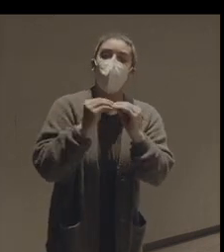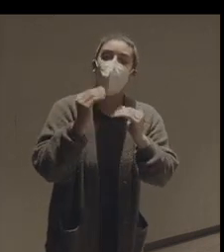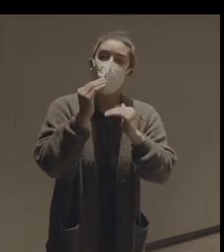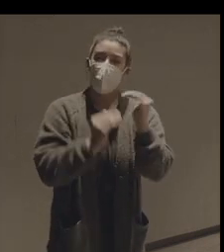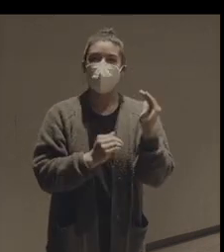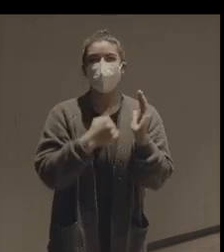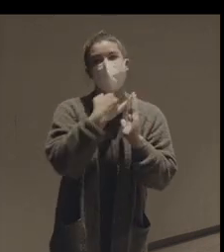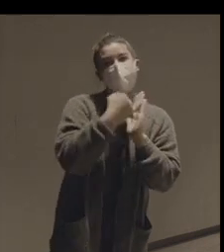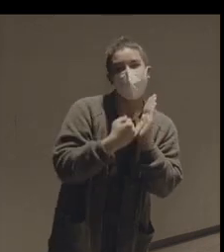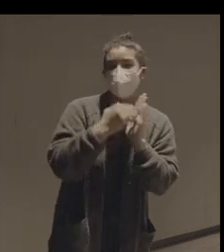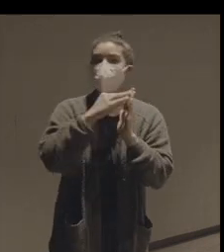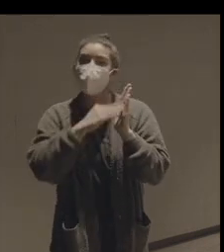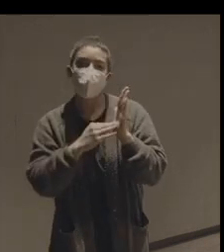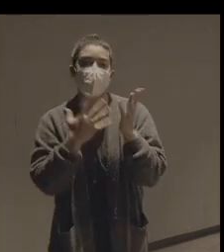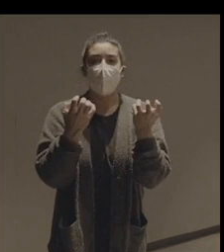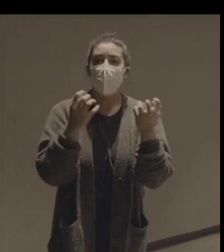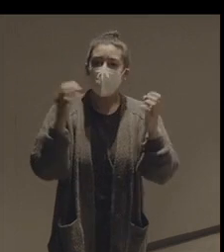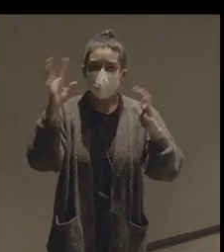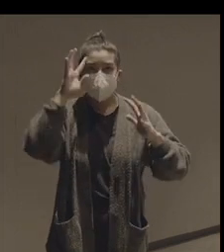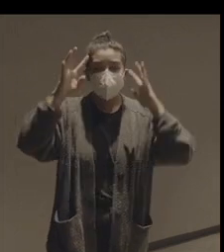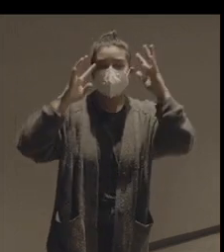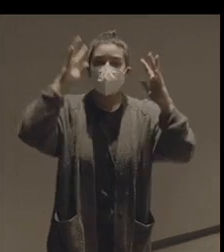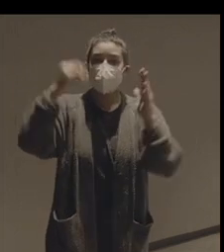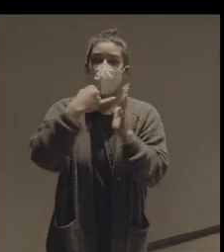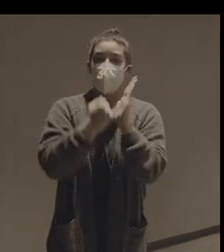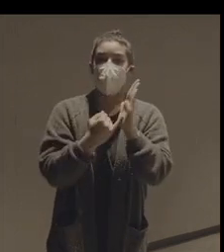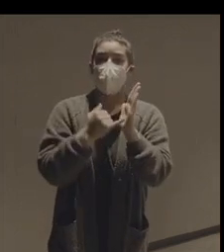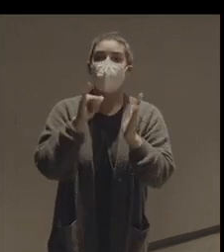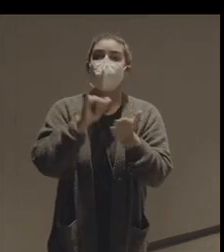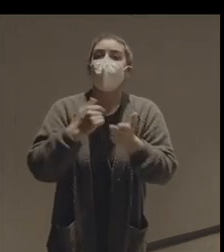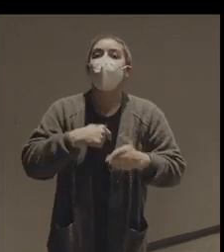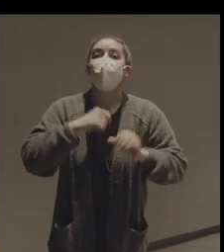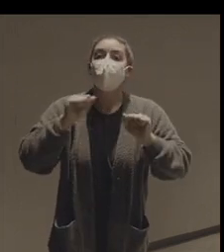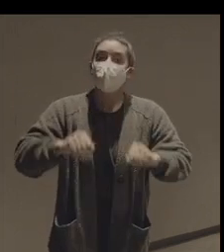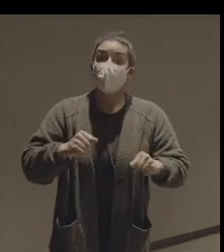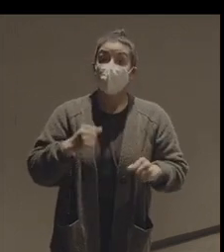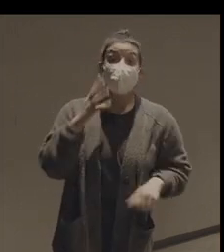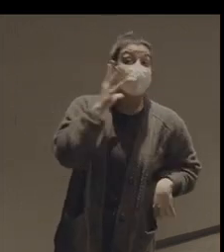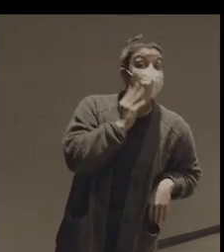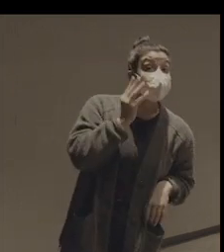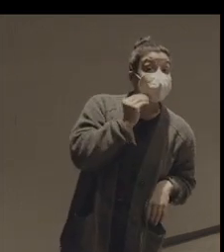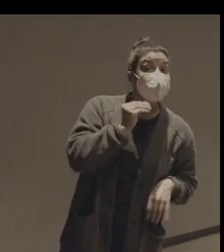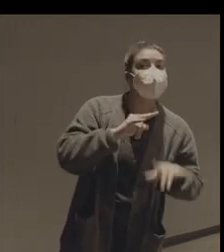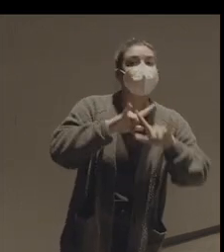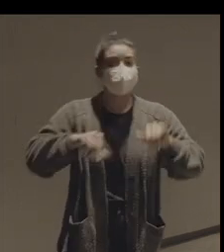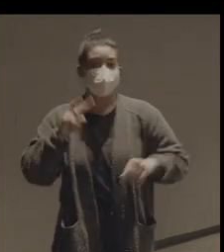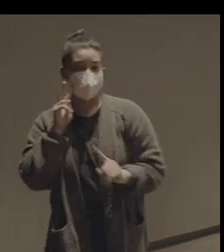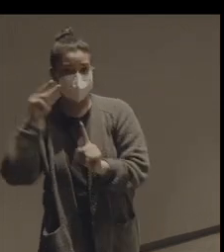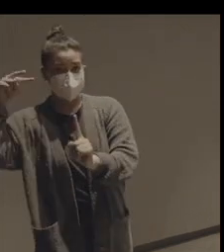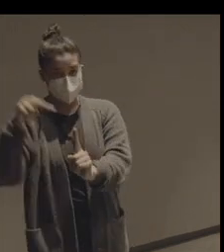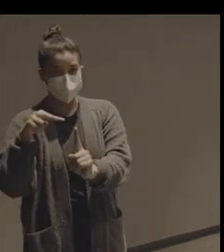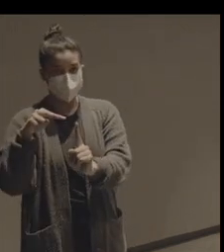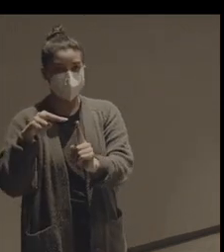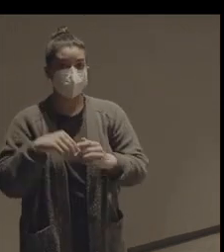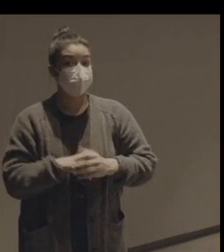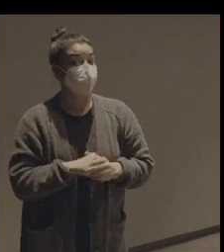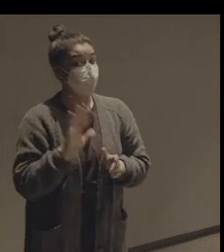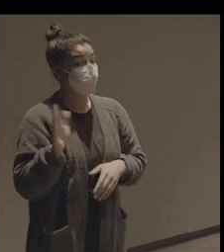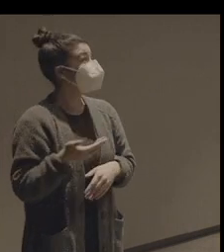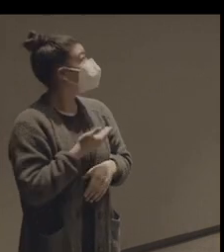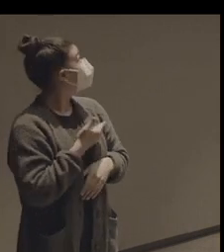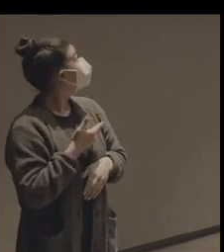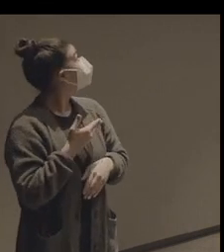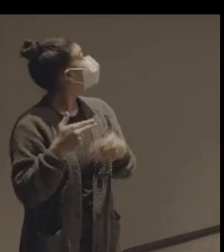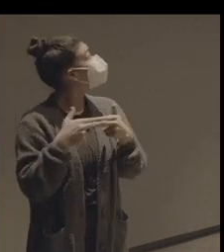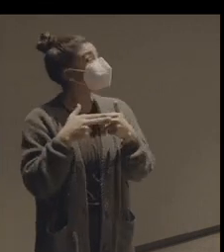to create artworks that were experienced as much as they were seen. And then these just give a little context of California kind of in the 50s